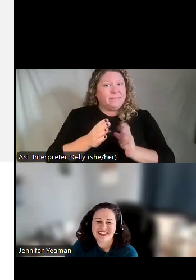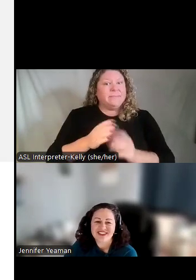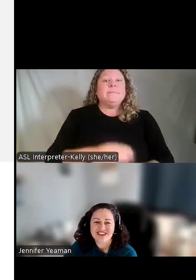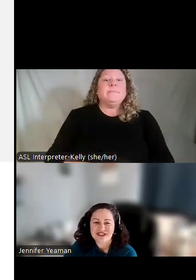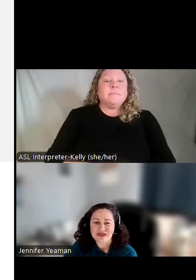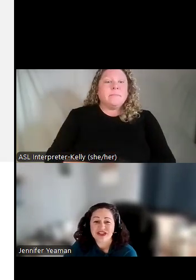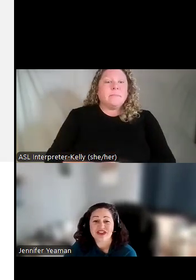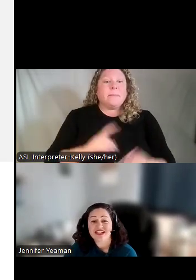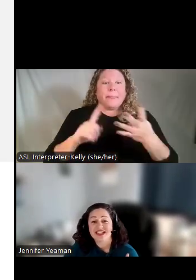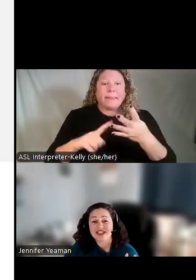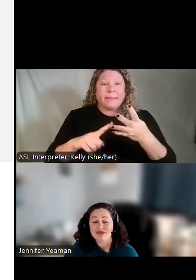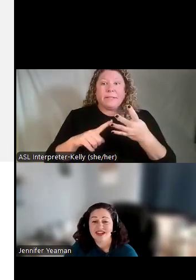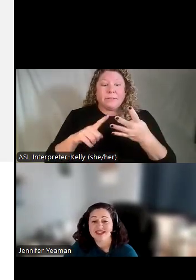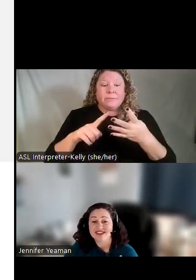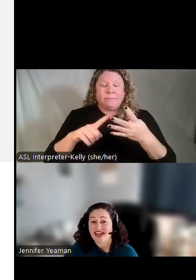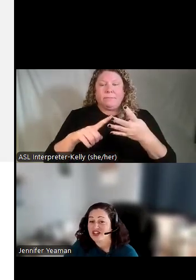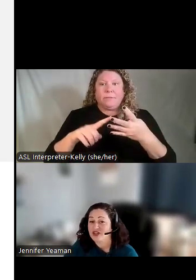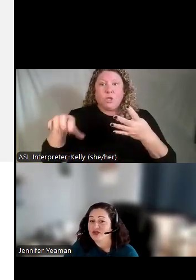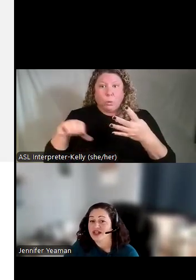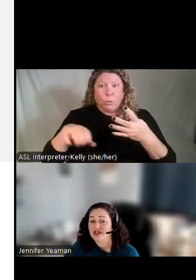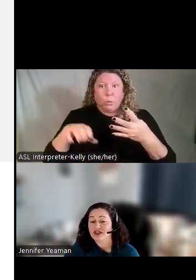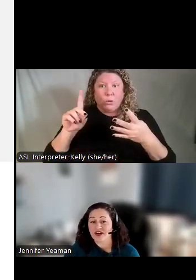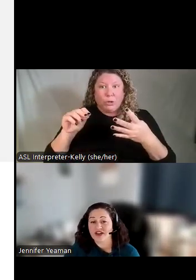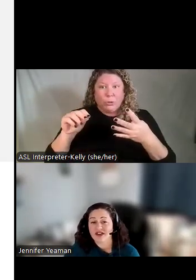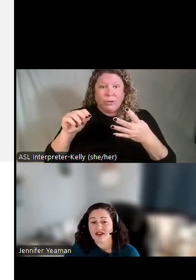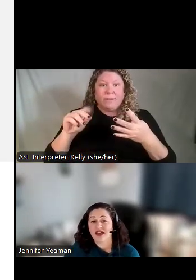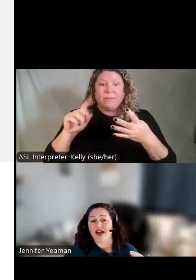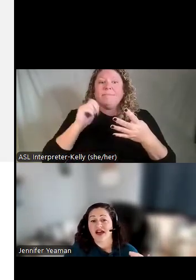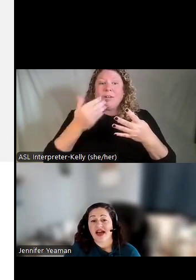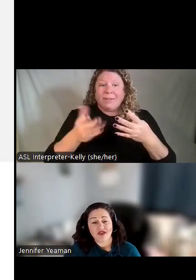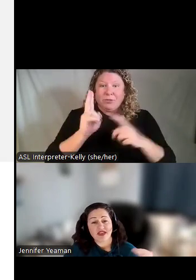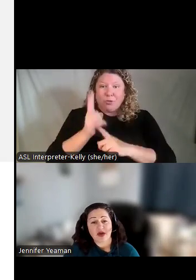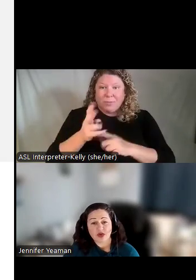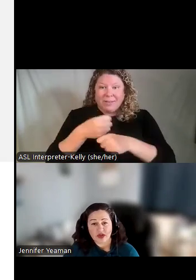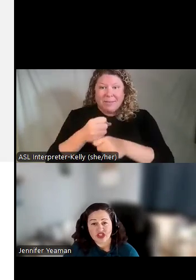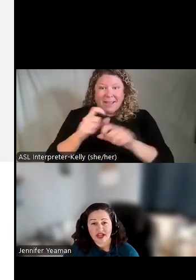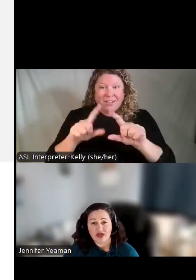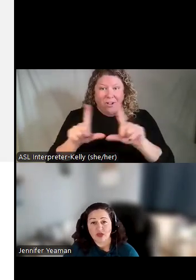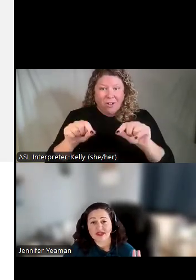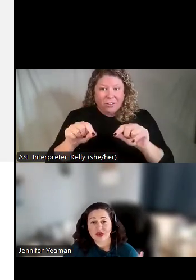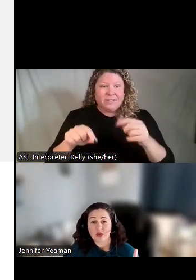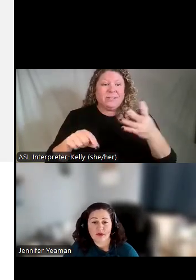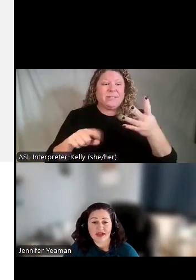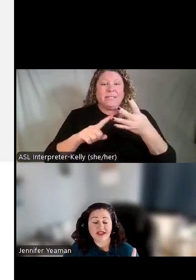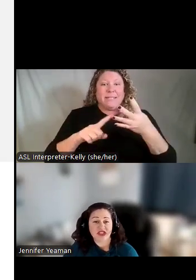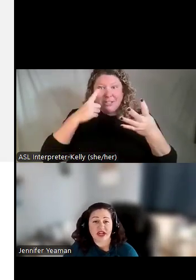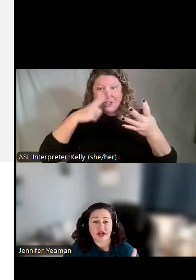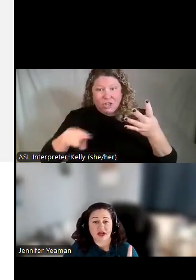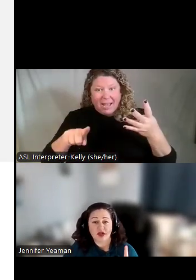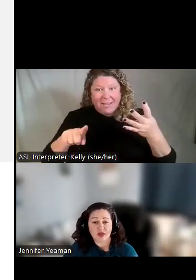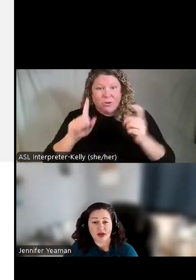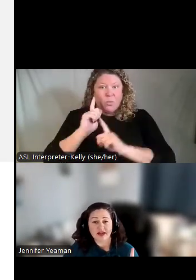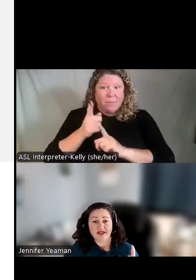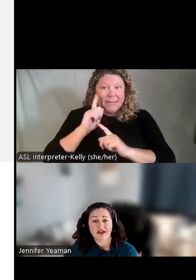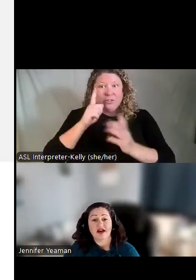Then we're going to go to do. You're going to get 2 minutes to actually create your card. After that, we'll go to check. We'll take 1 minute to